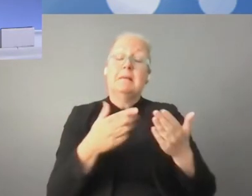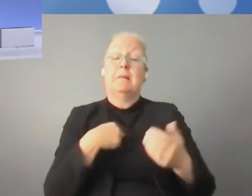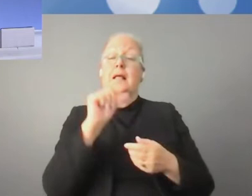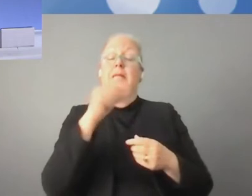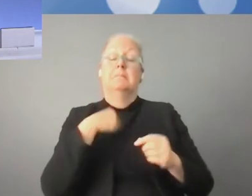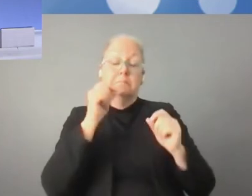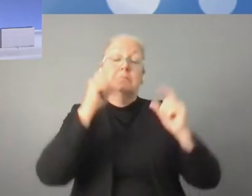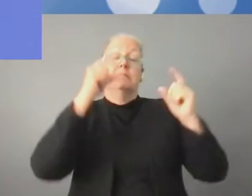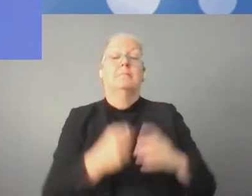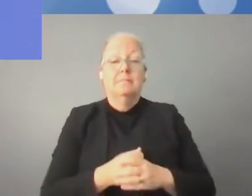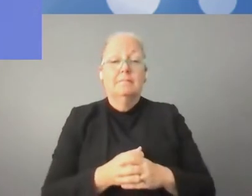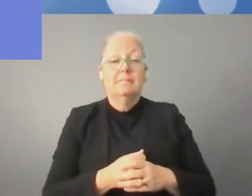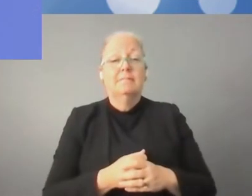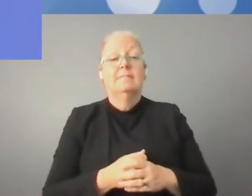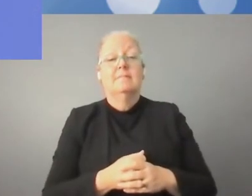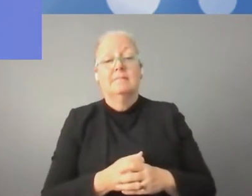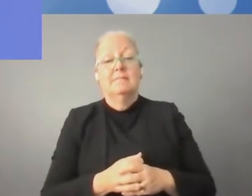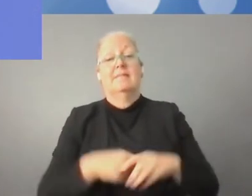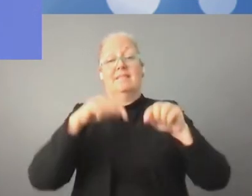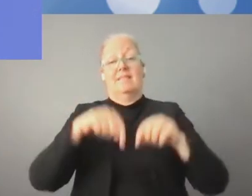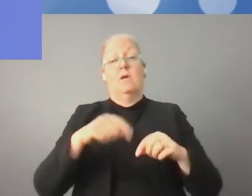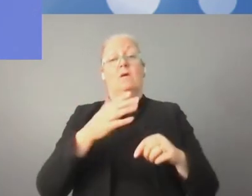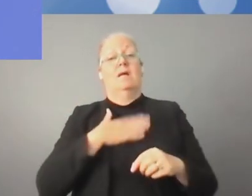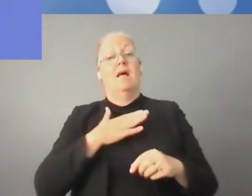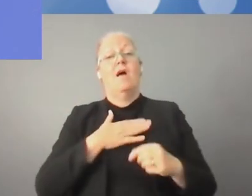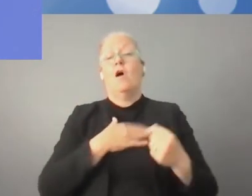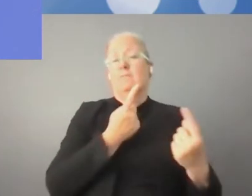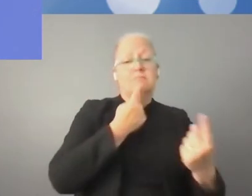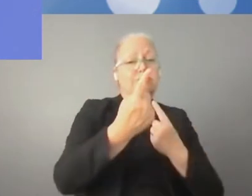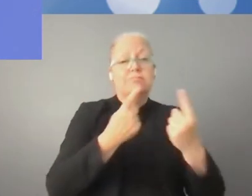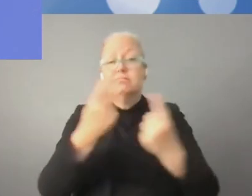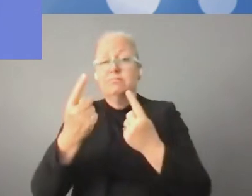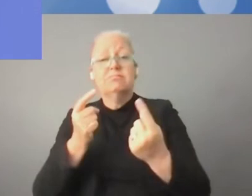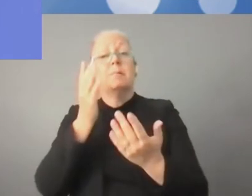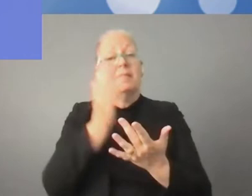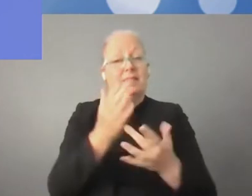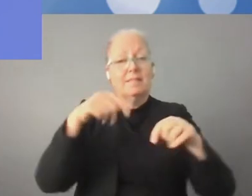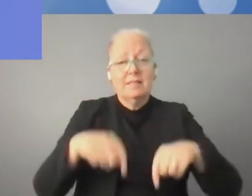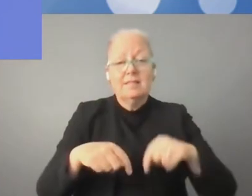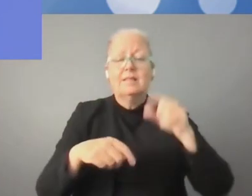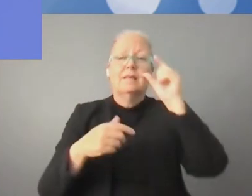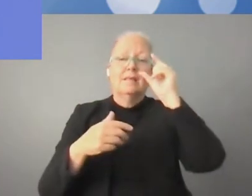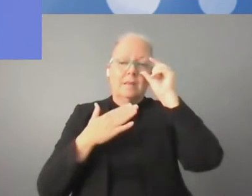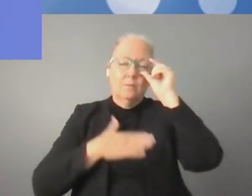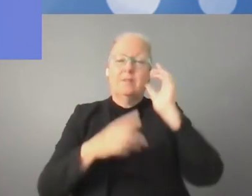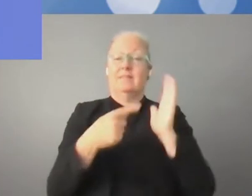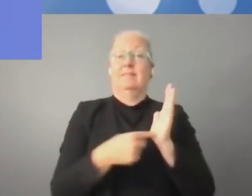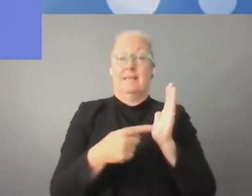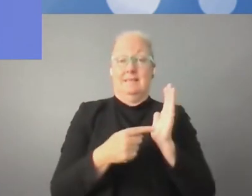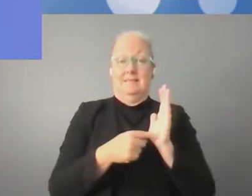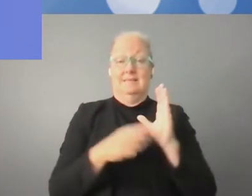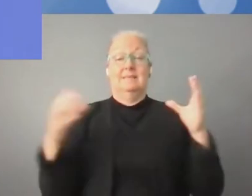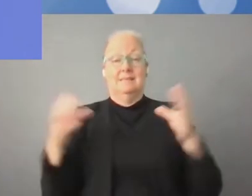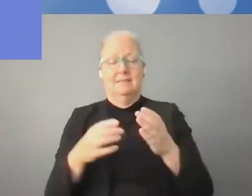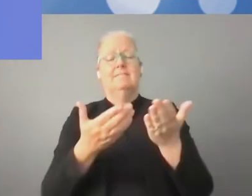it's a great moment because we are in the middle of our discussion i would like now our technical team to provide us with a